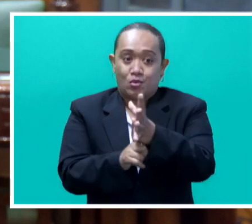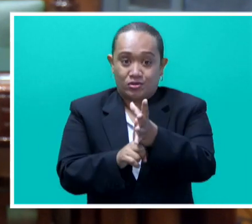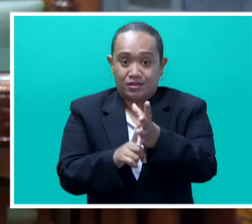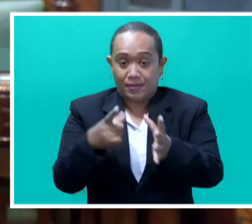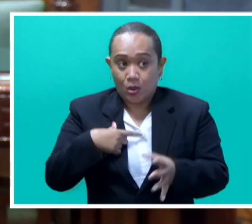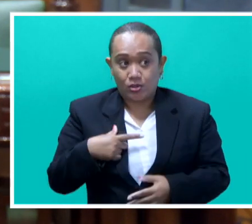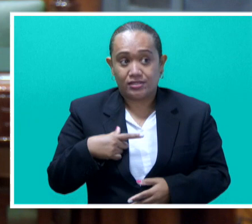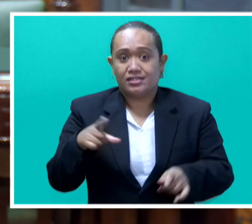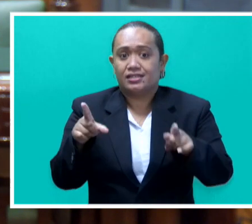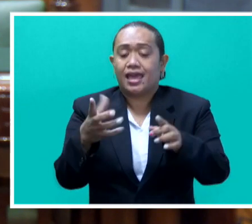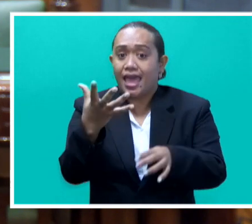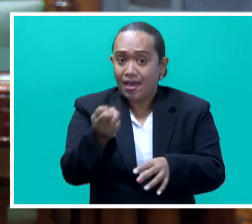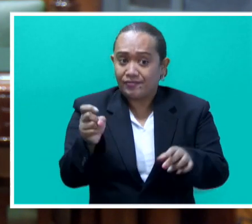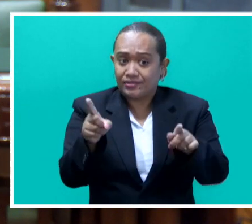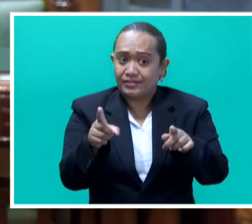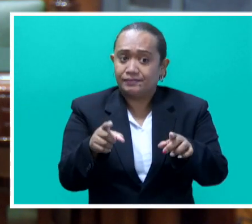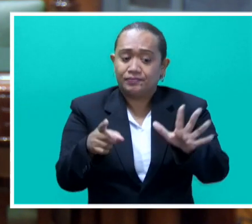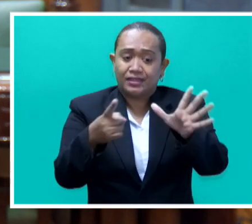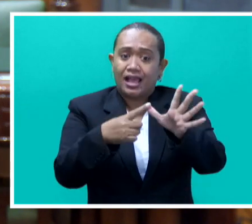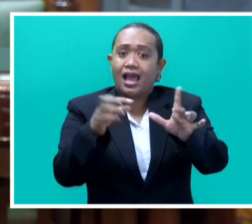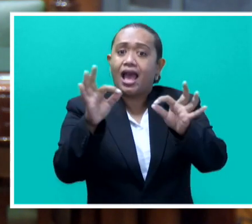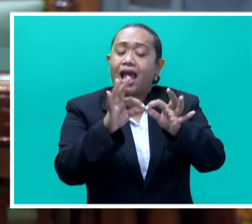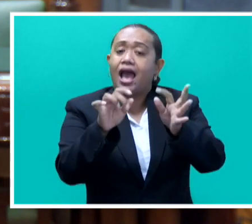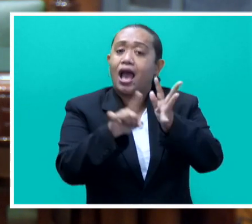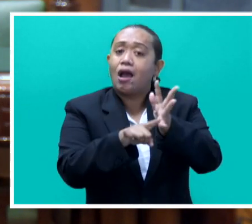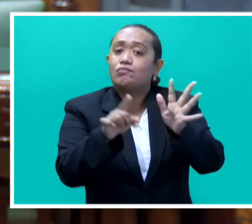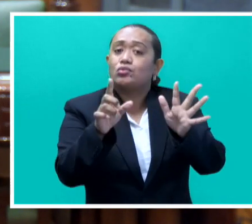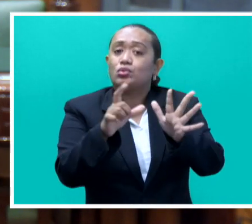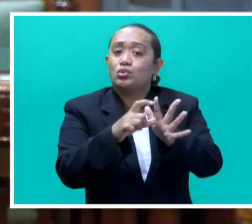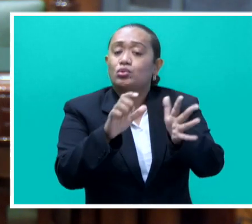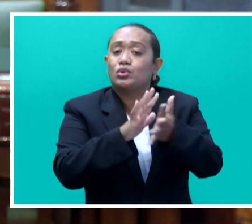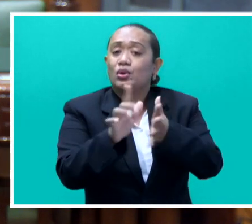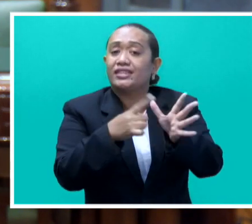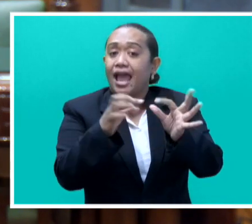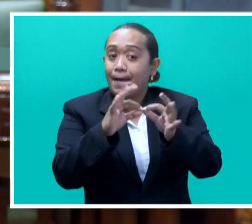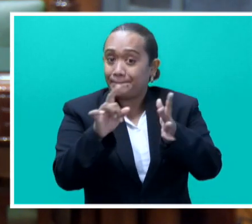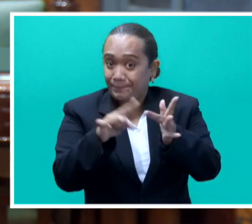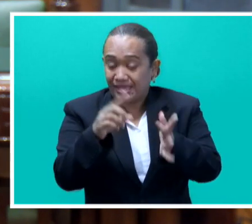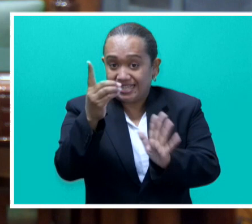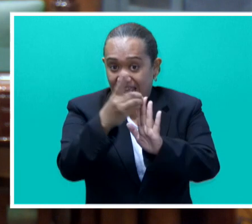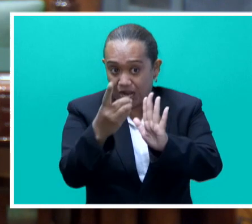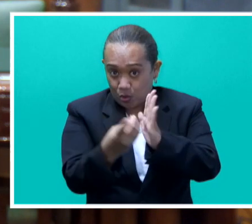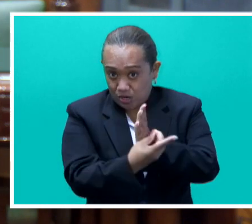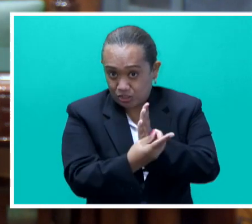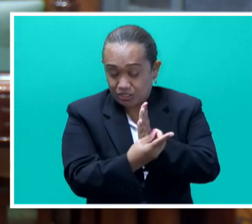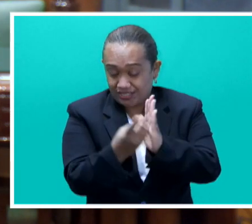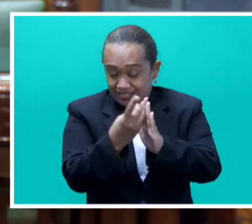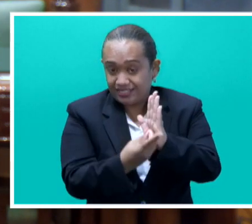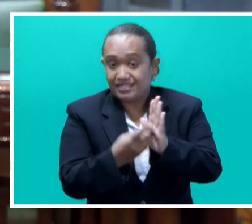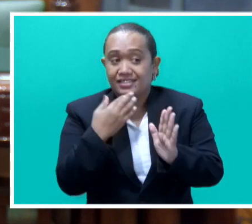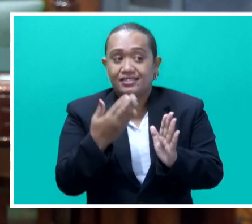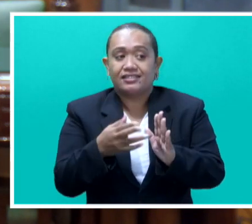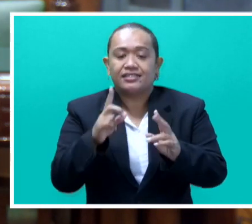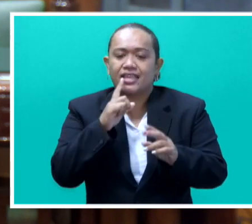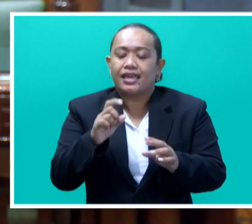Dhabi Declaration of February 2020 asserts that there can be no sustainable development without sustainable